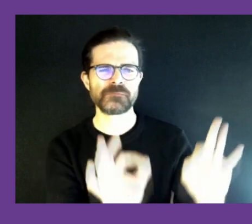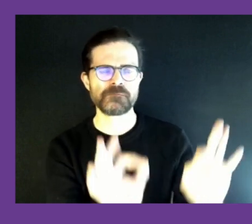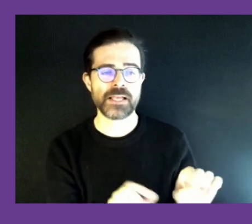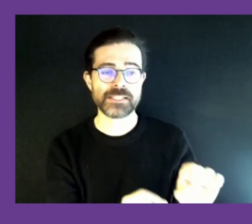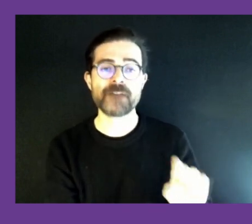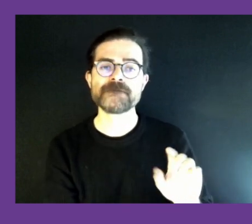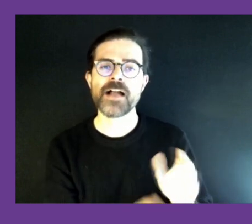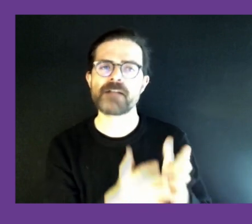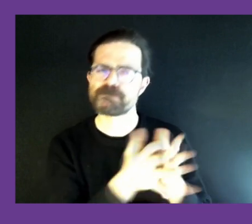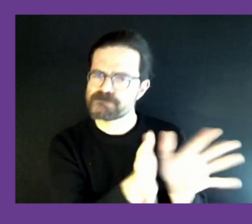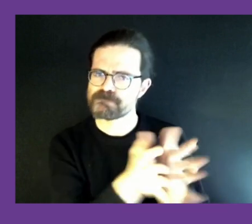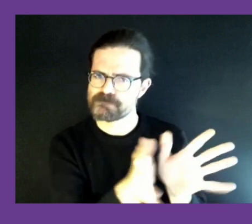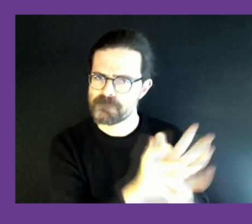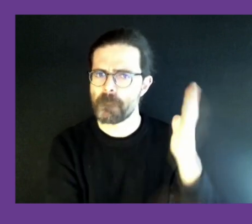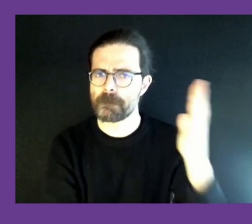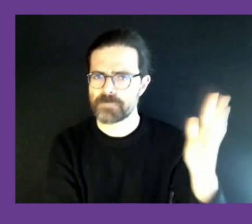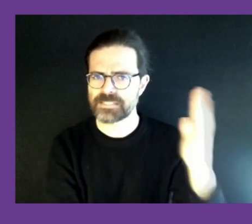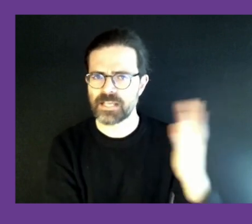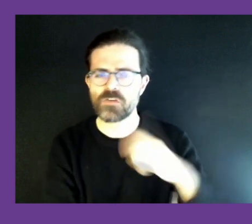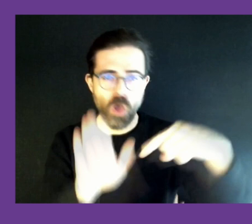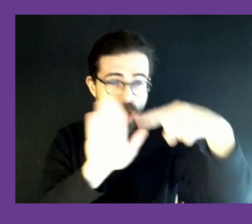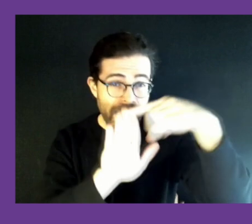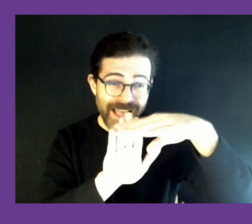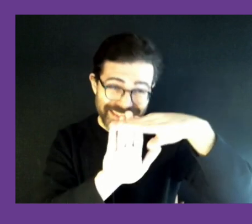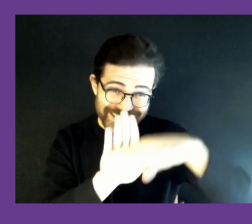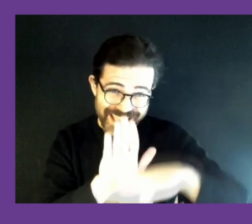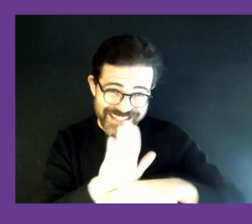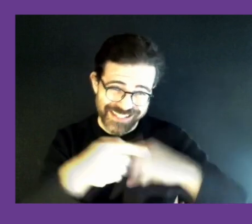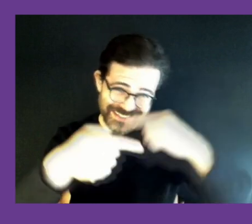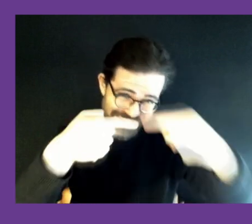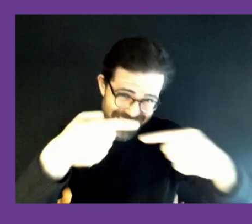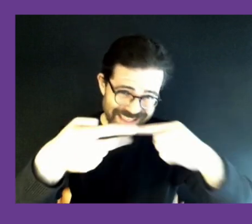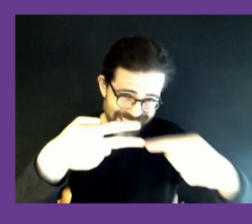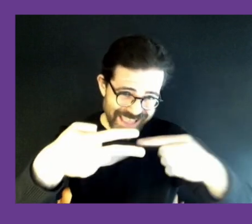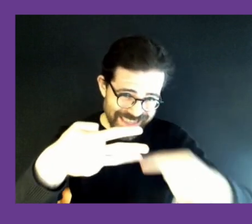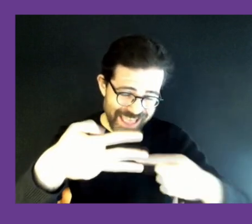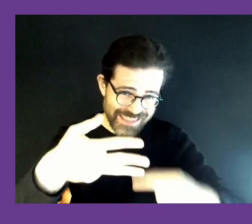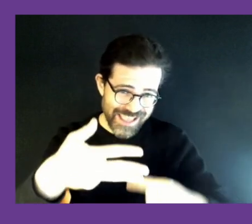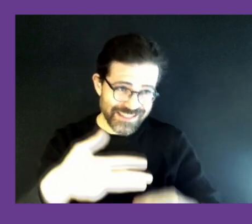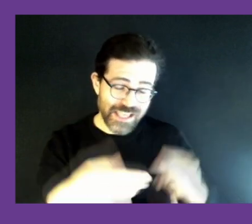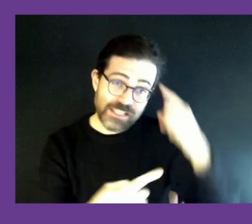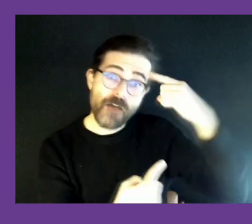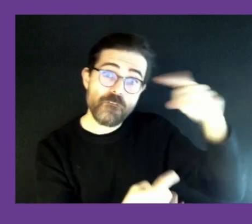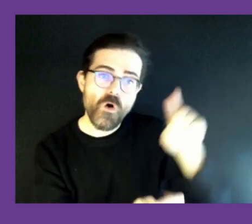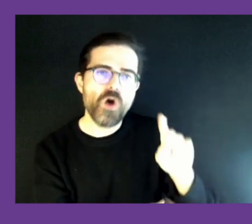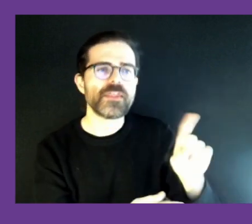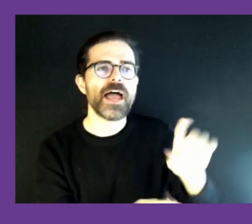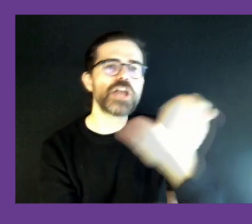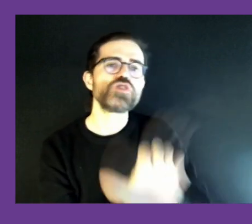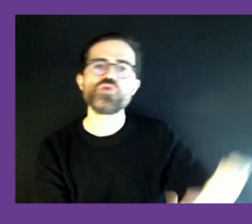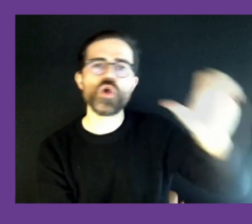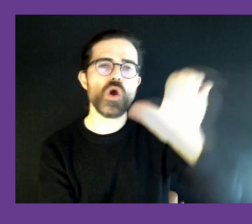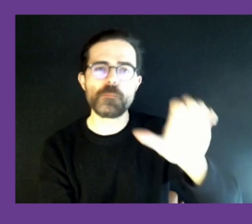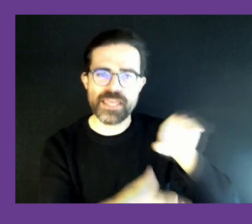the standards that are going to be used to implement the European Accessibility Act. So now I will leave the floor